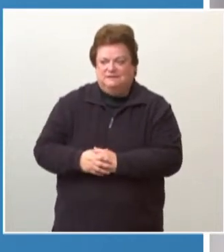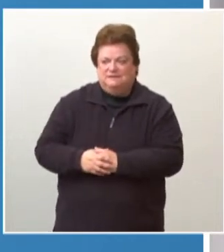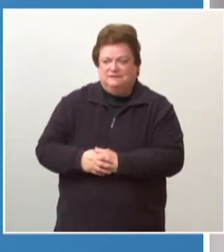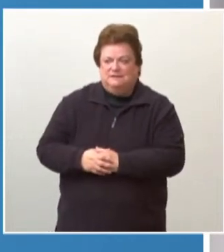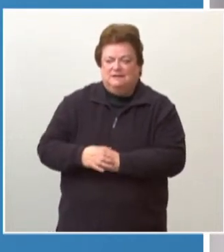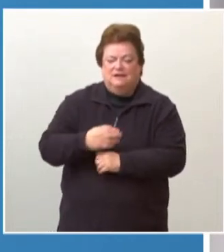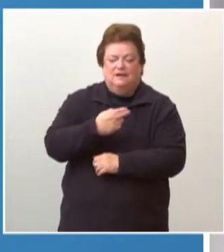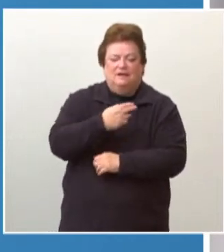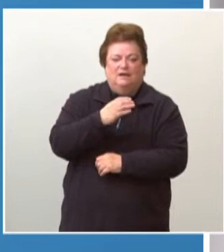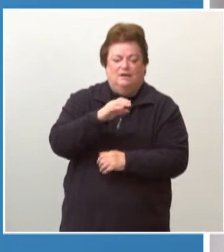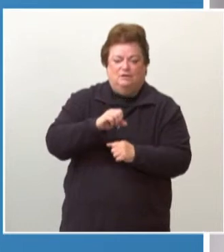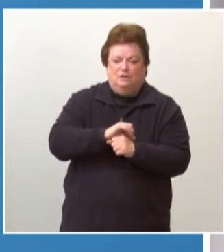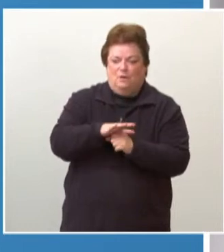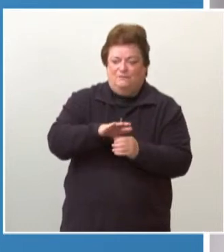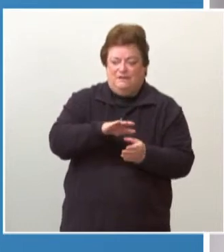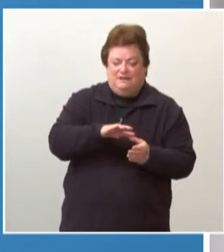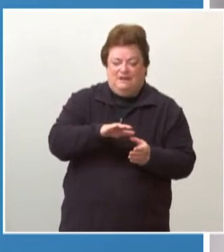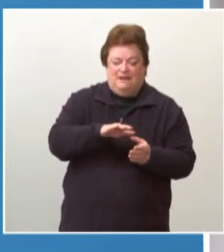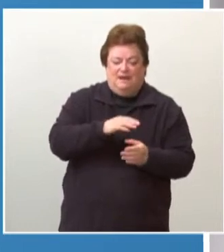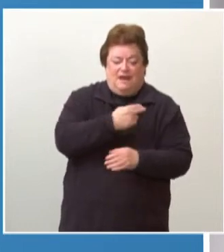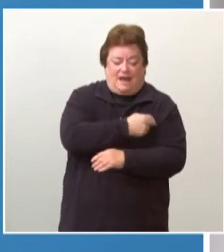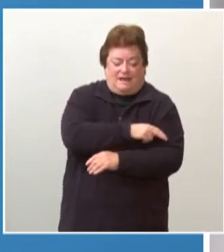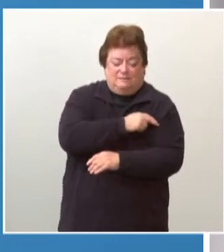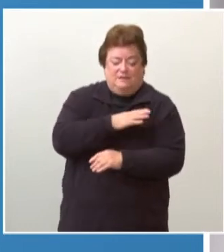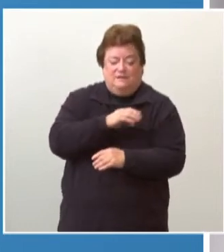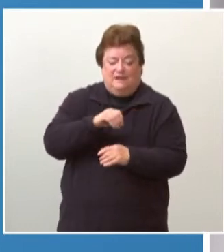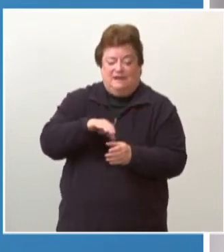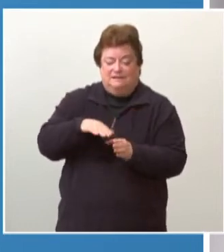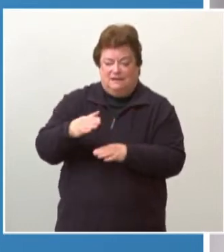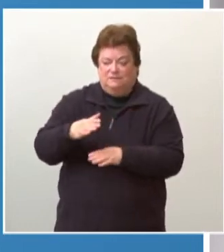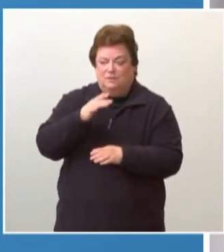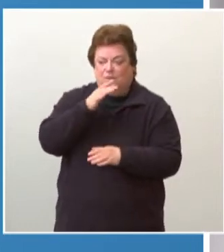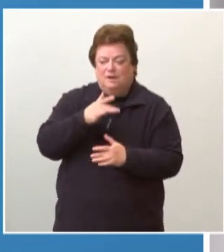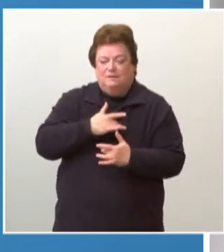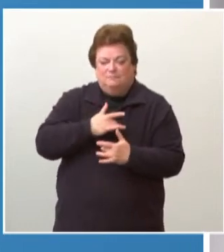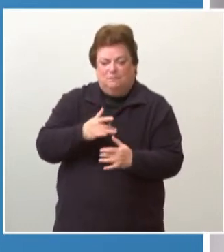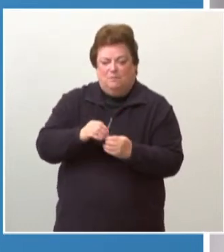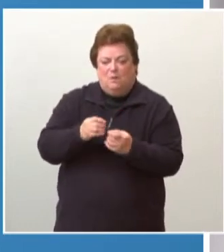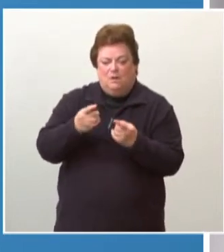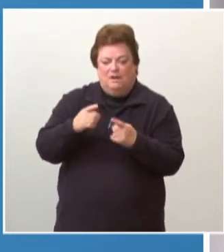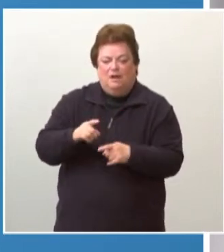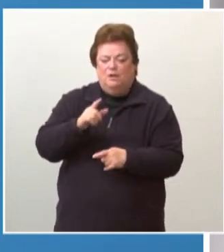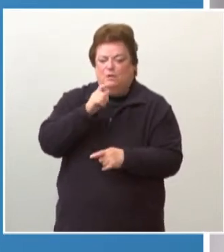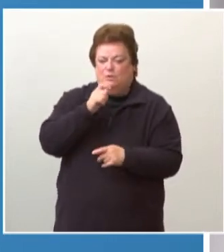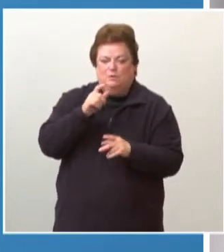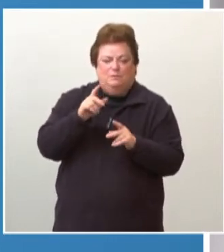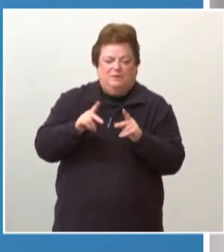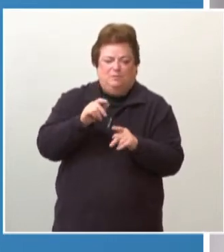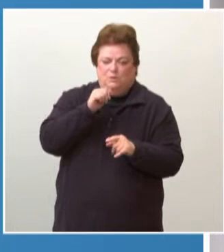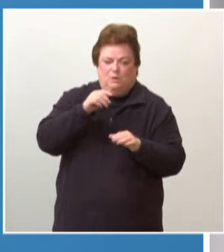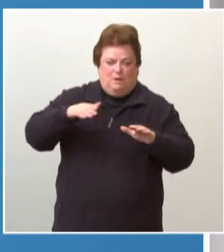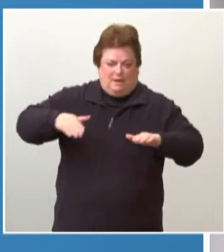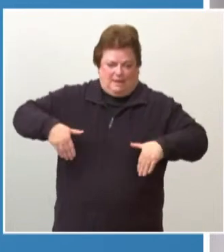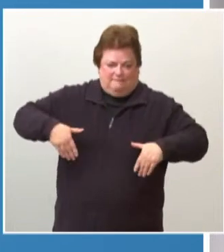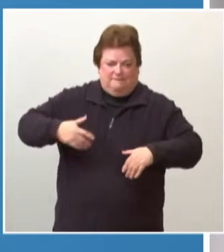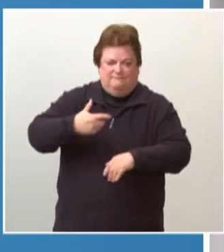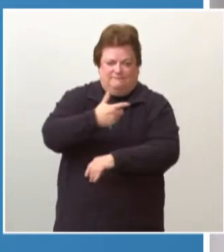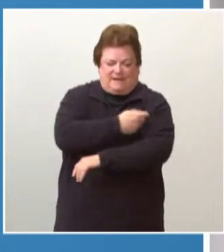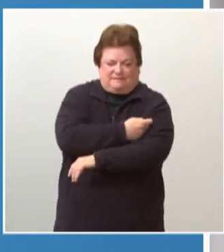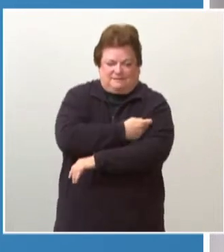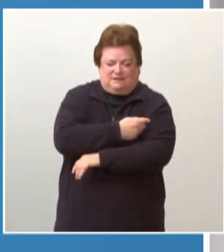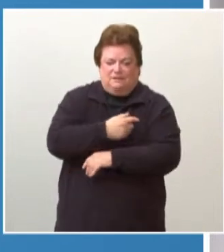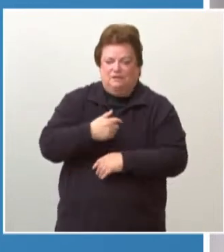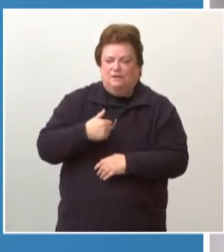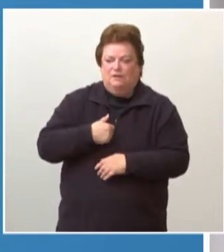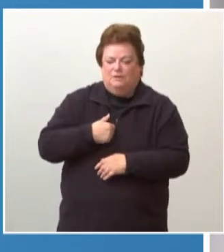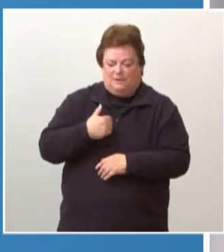COVID-19 hospitalizations and deaths are much more likely among those who are unvaccinated. We are reporting the